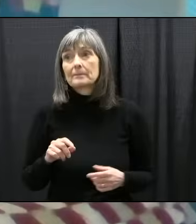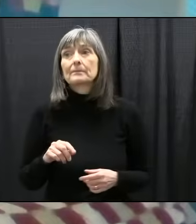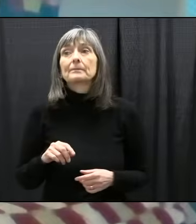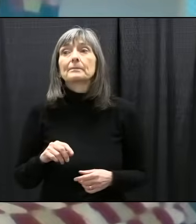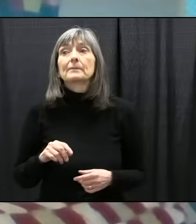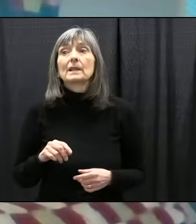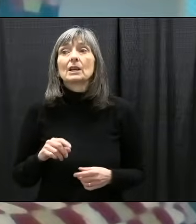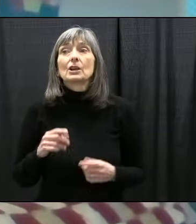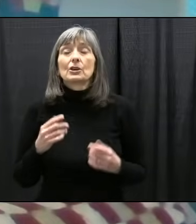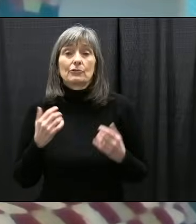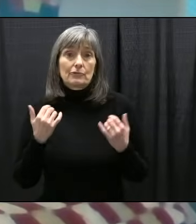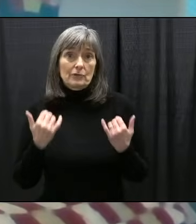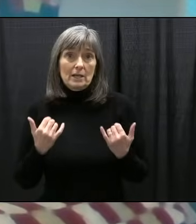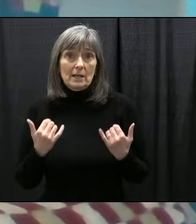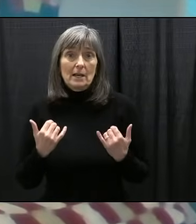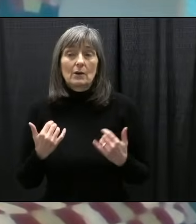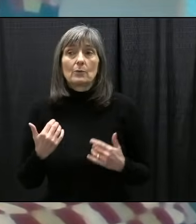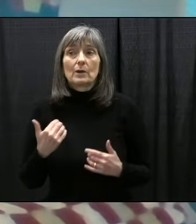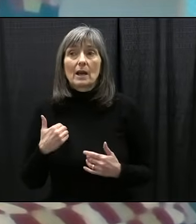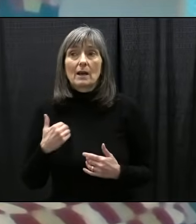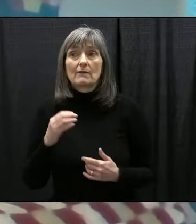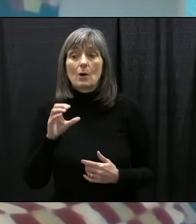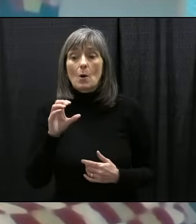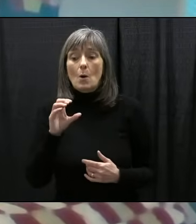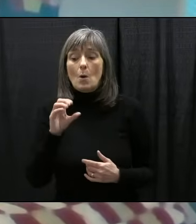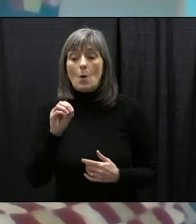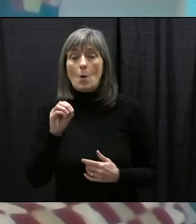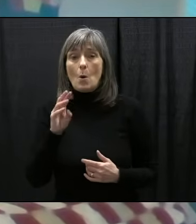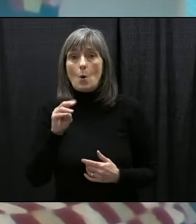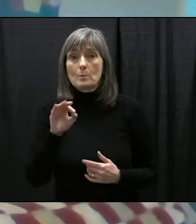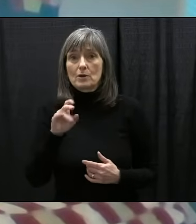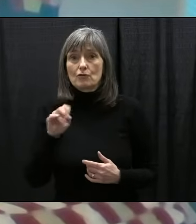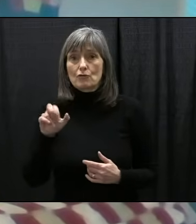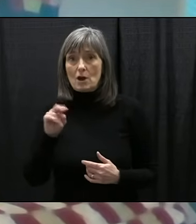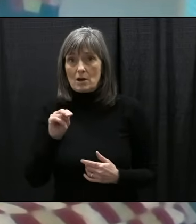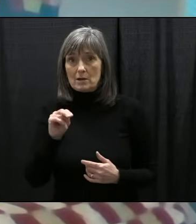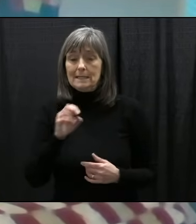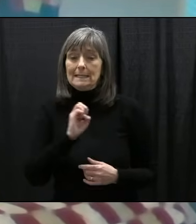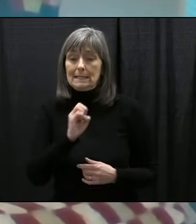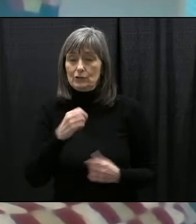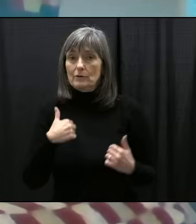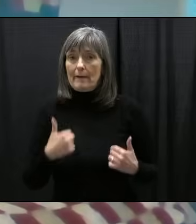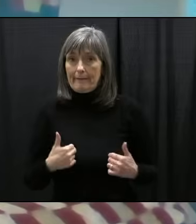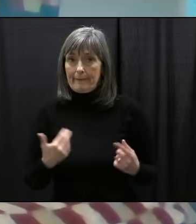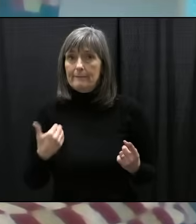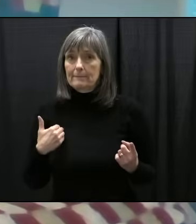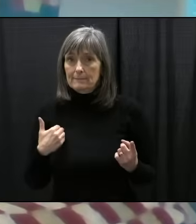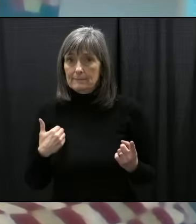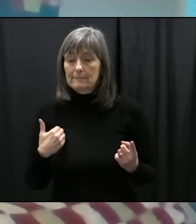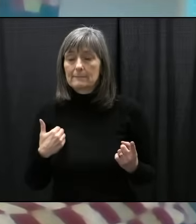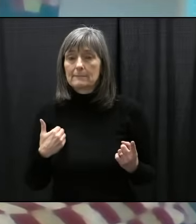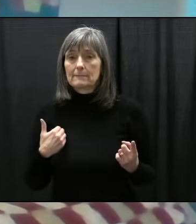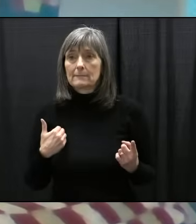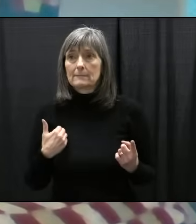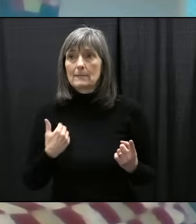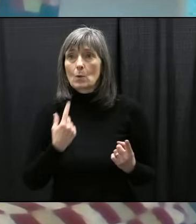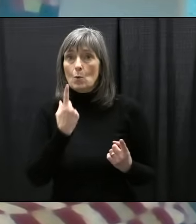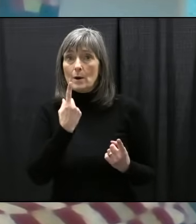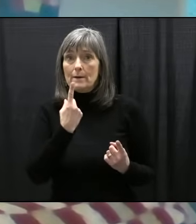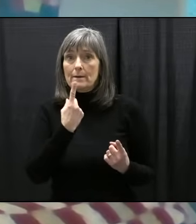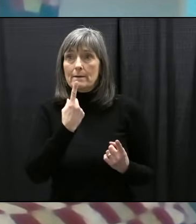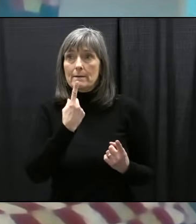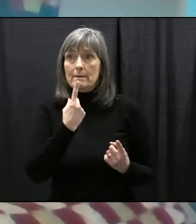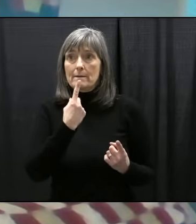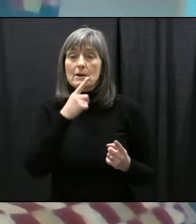So at the moment, we do have Omicron in Eastern, and we have a confirmed Omicron